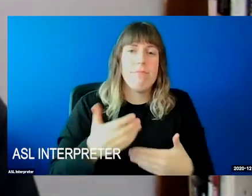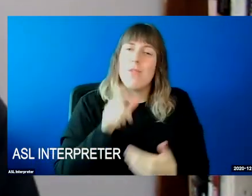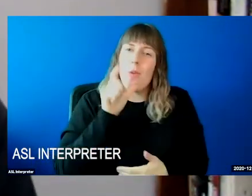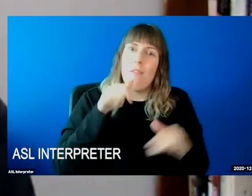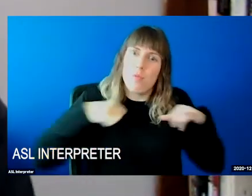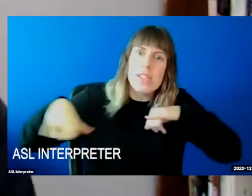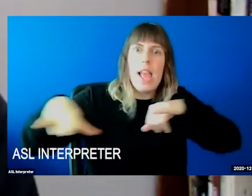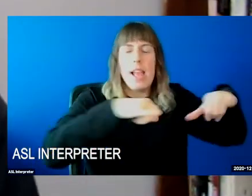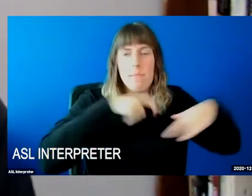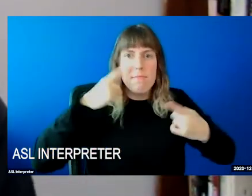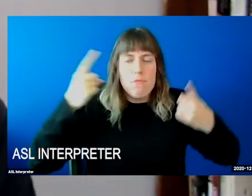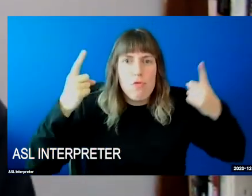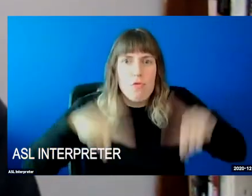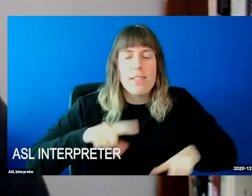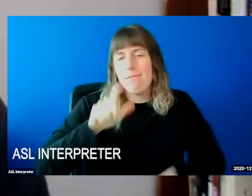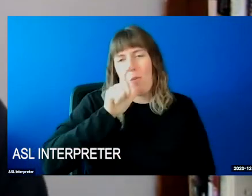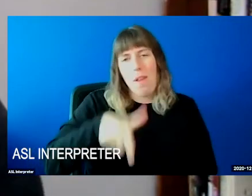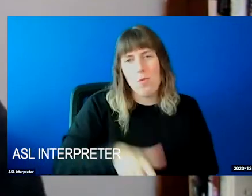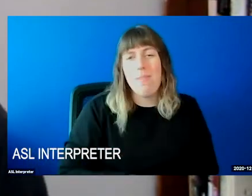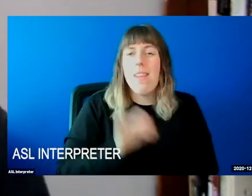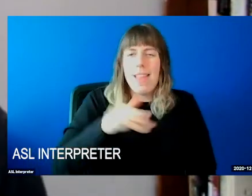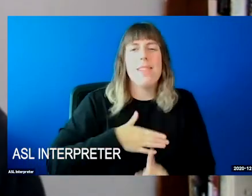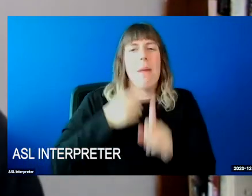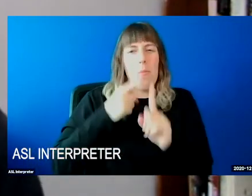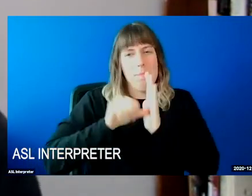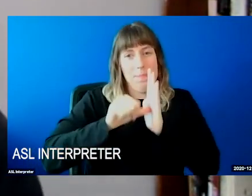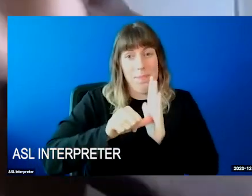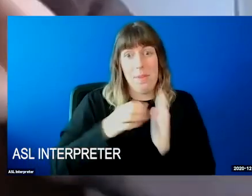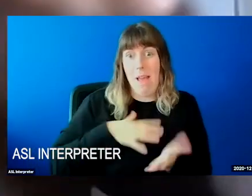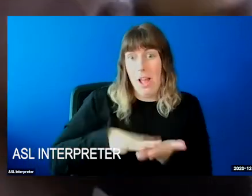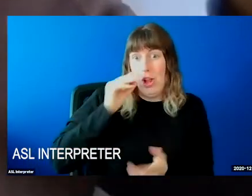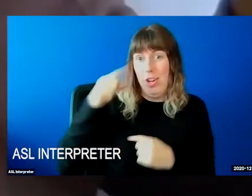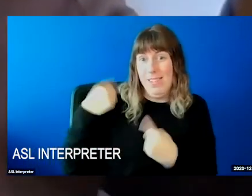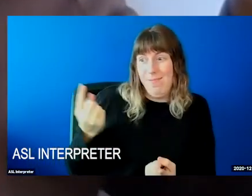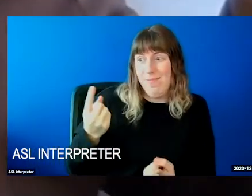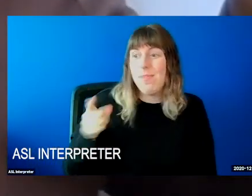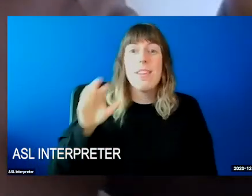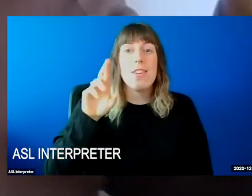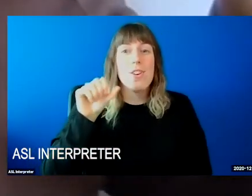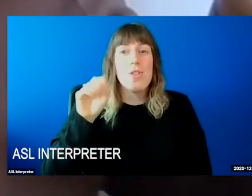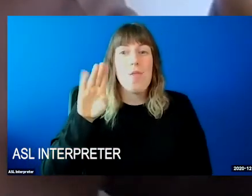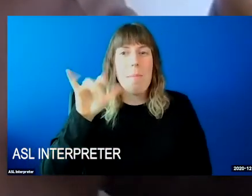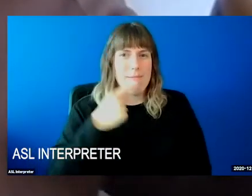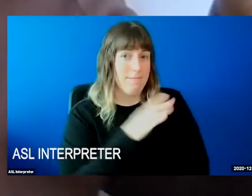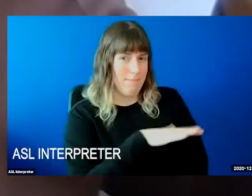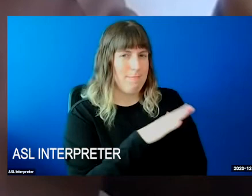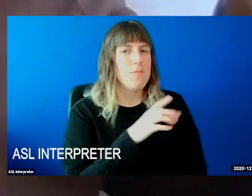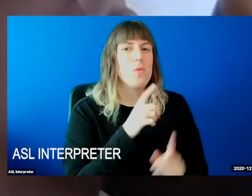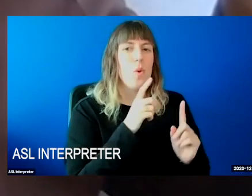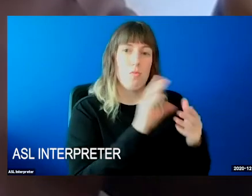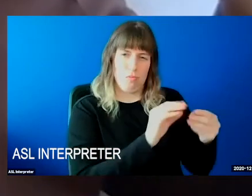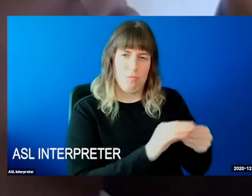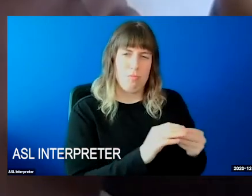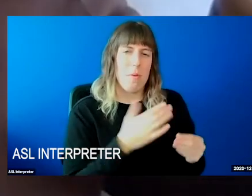things and doing the same thing together. That's what I've learned, for what it's worth. I think my key takeaway from what you're saying, reading between